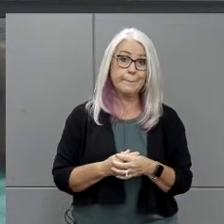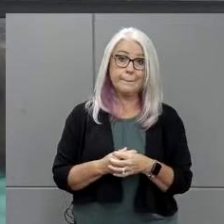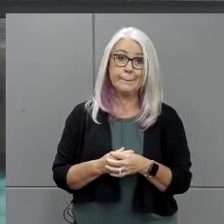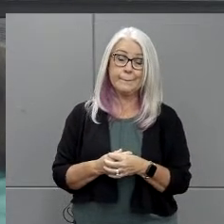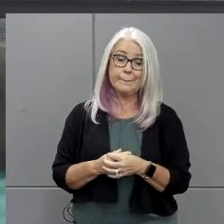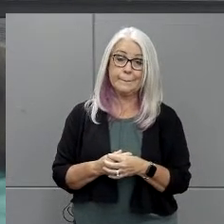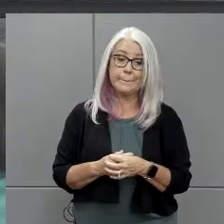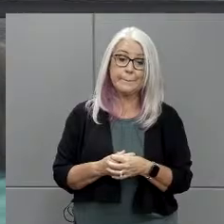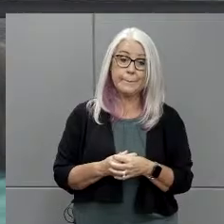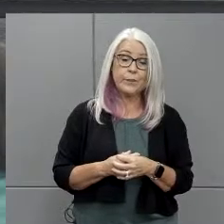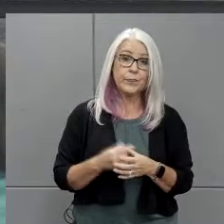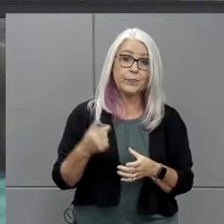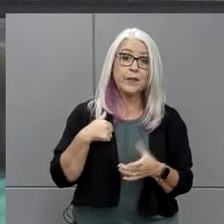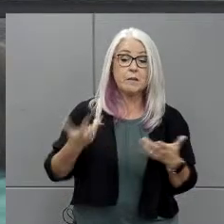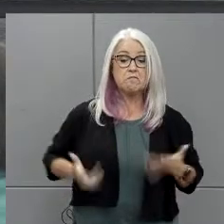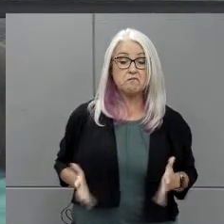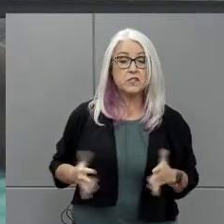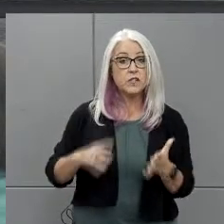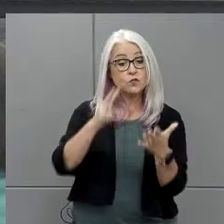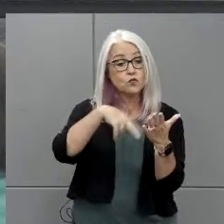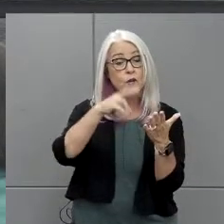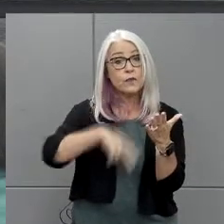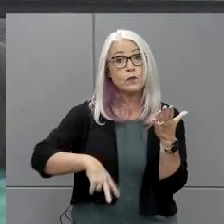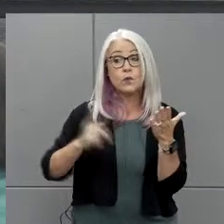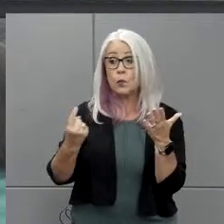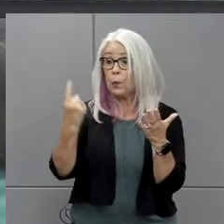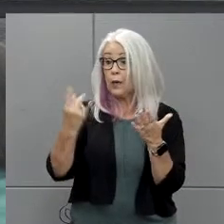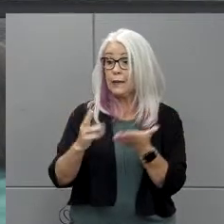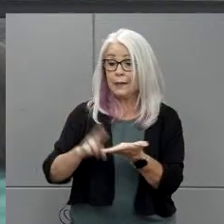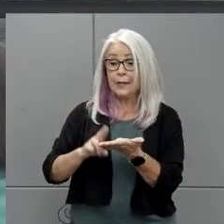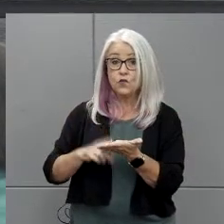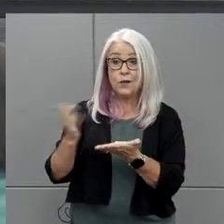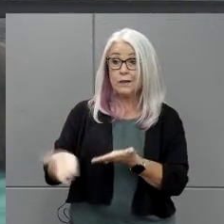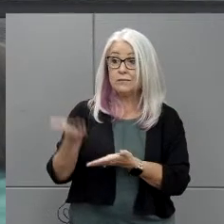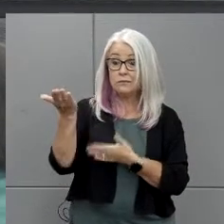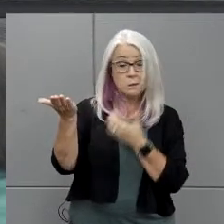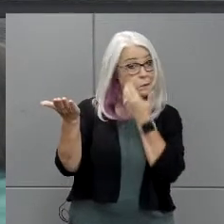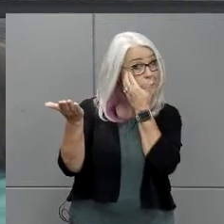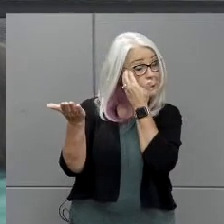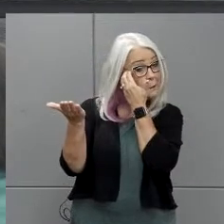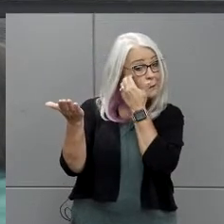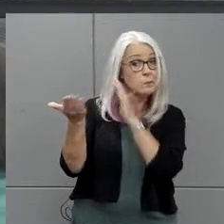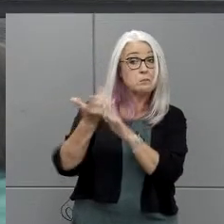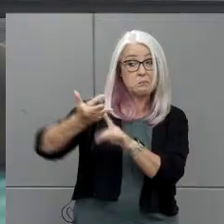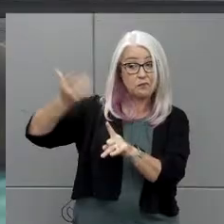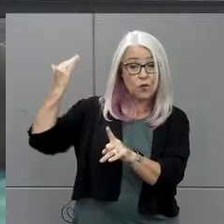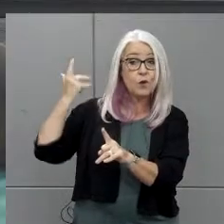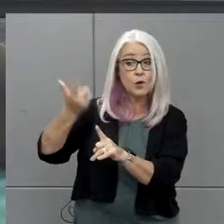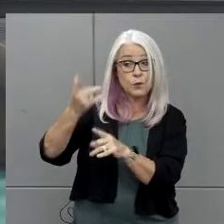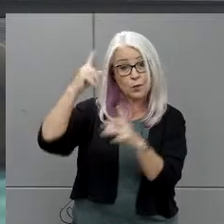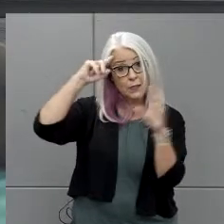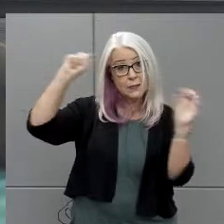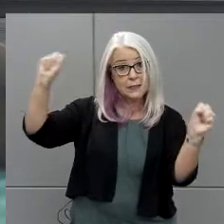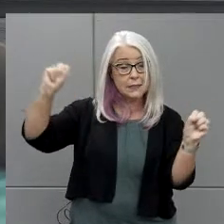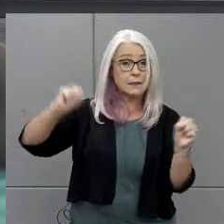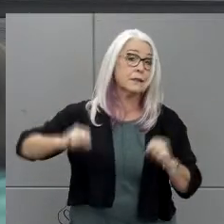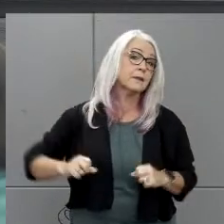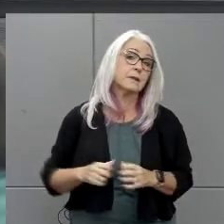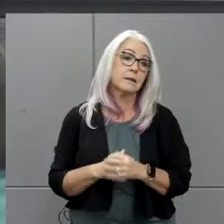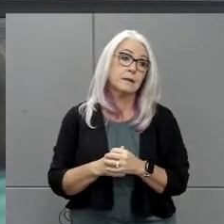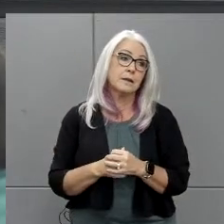read through one of the contracts that had been offered to our former president, and they